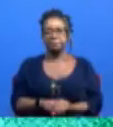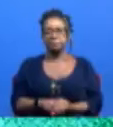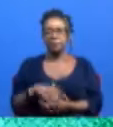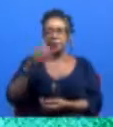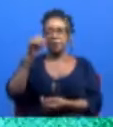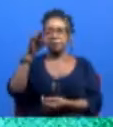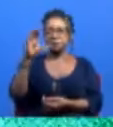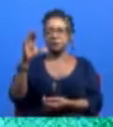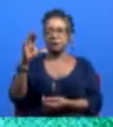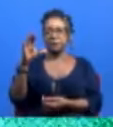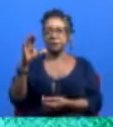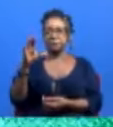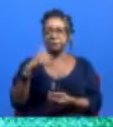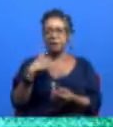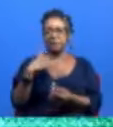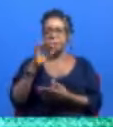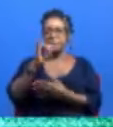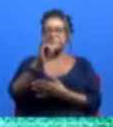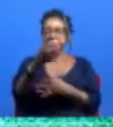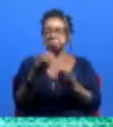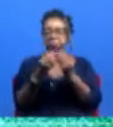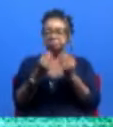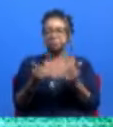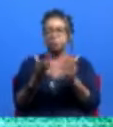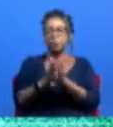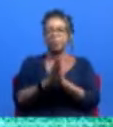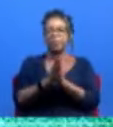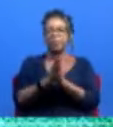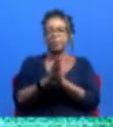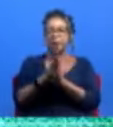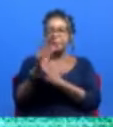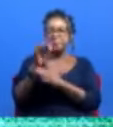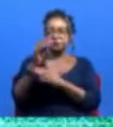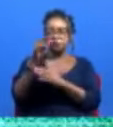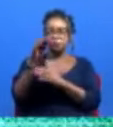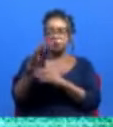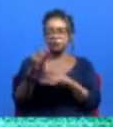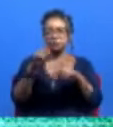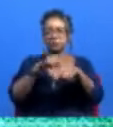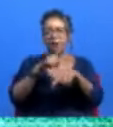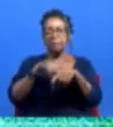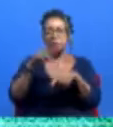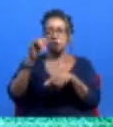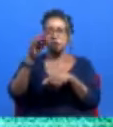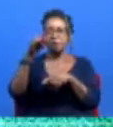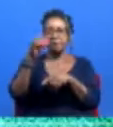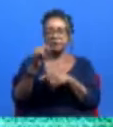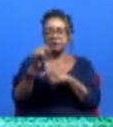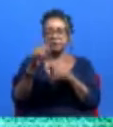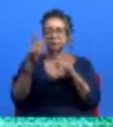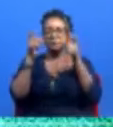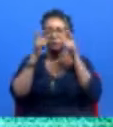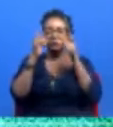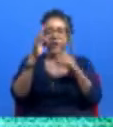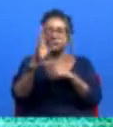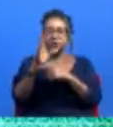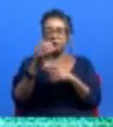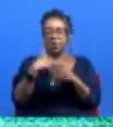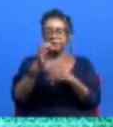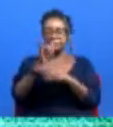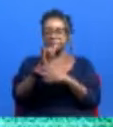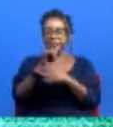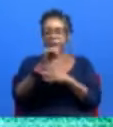Leopards' 10-match unbeaten run came to a screeching halt after Robert Matano's Tusker FC got the maximum